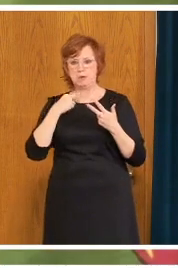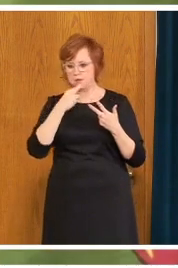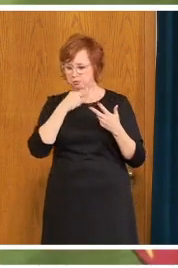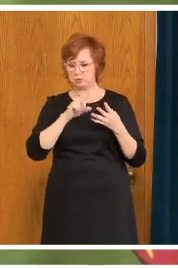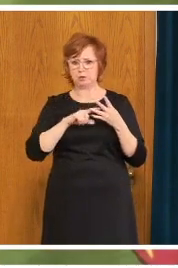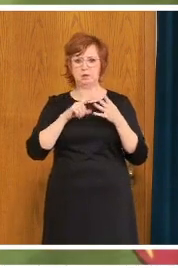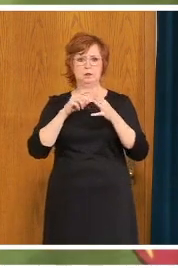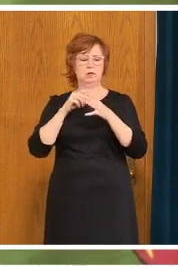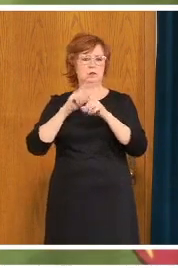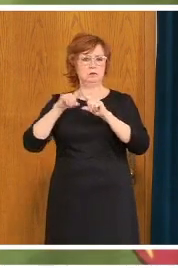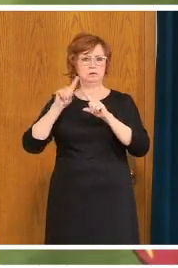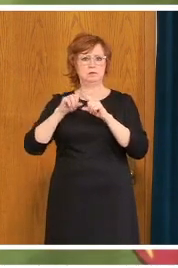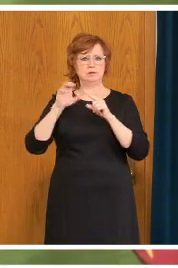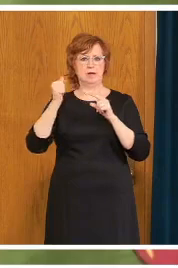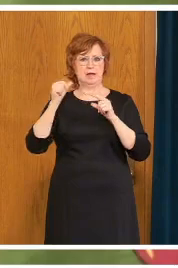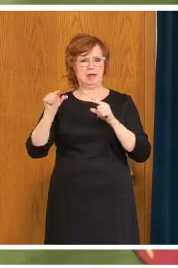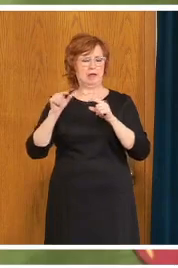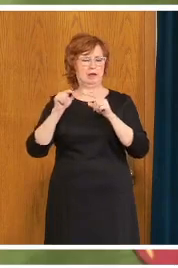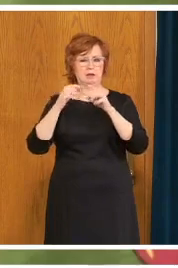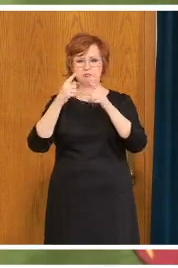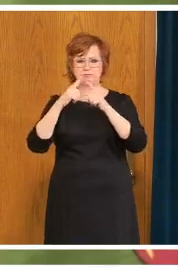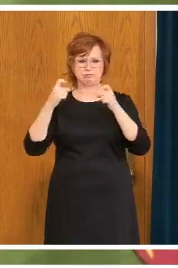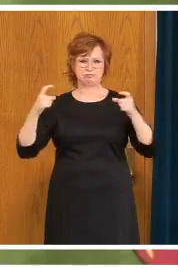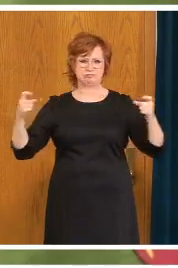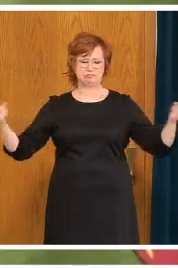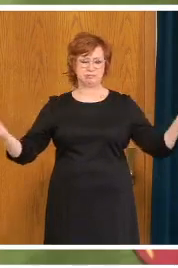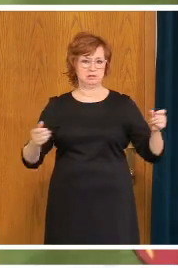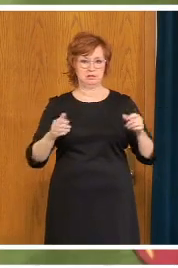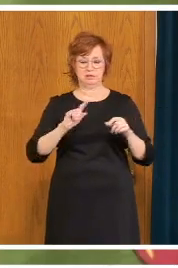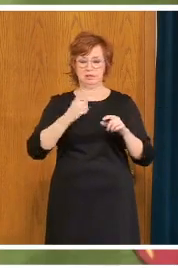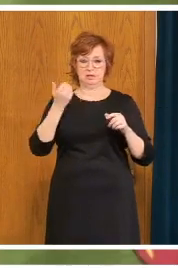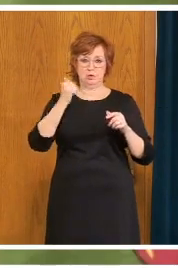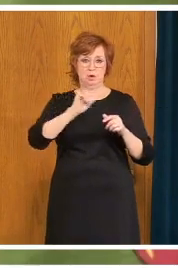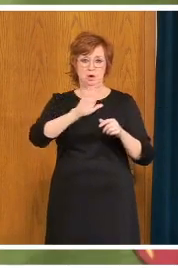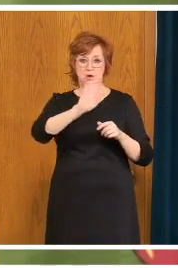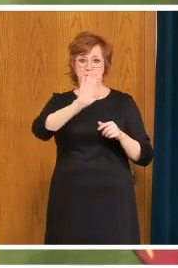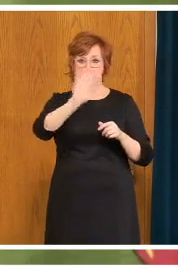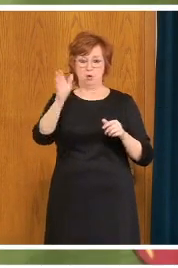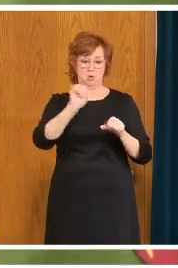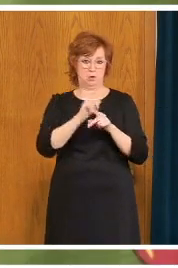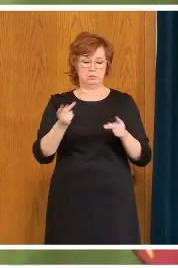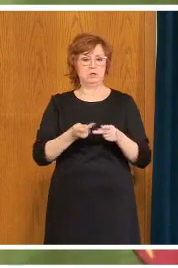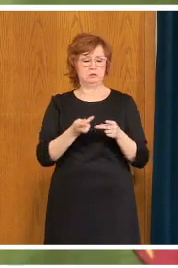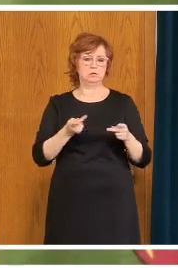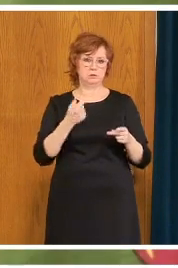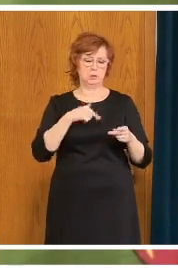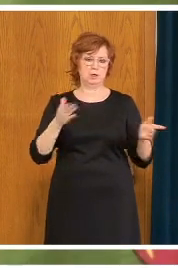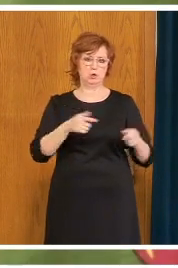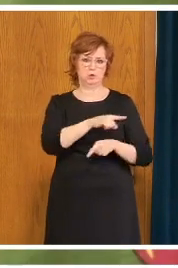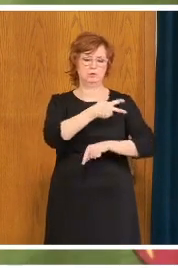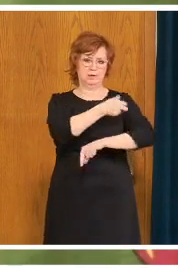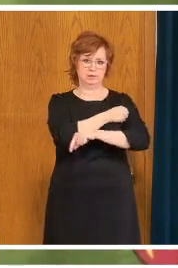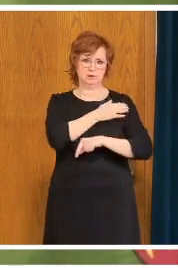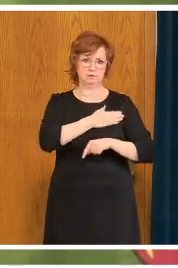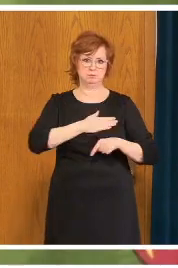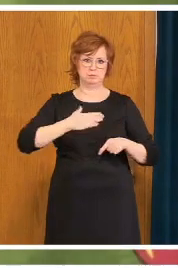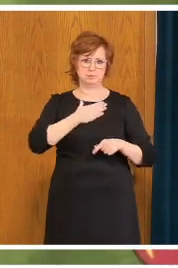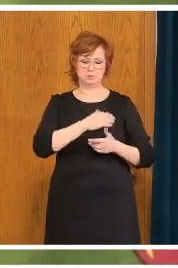it's manufacturing, agriculture. We want everybody to get a vaccine as soon as possible. And we are encouraging, I have met with all of